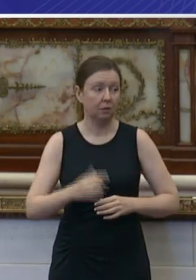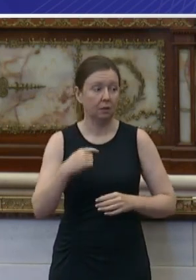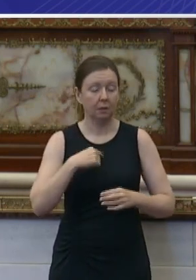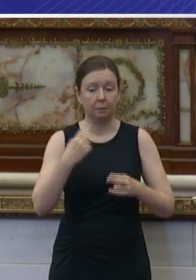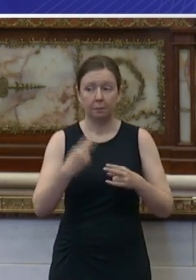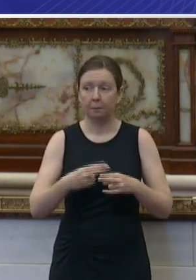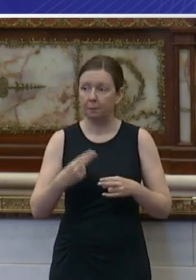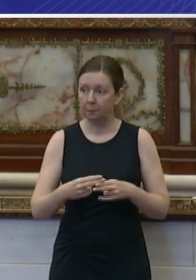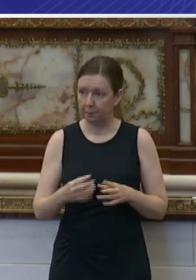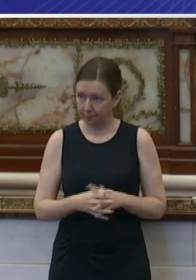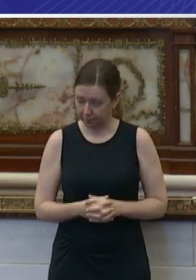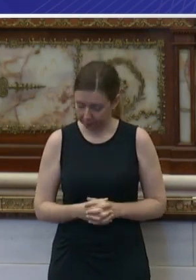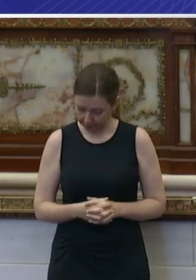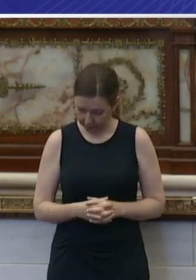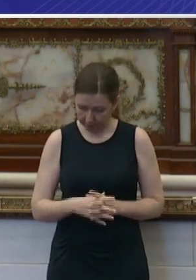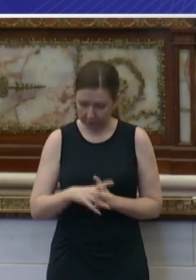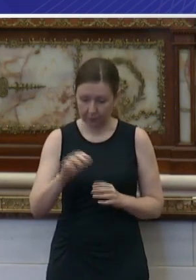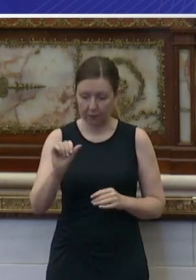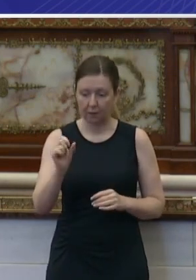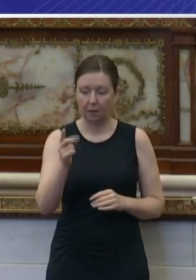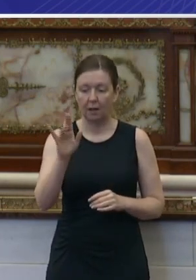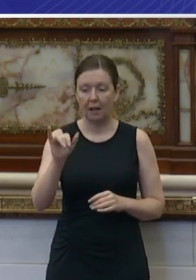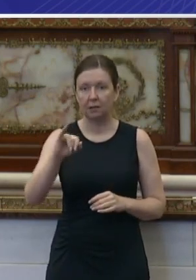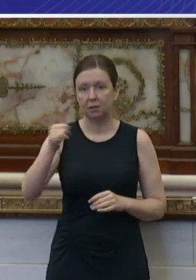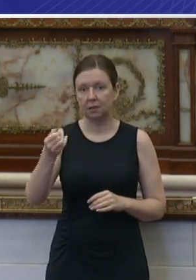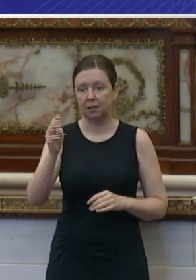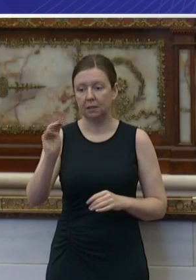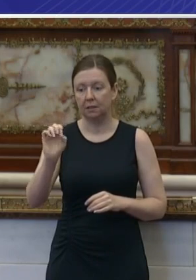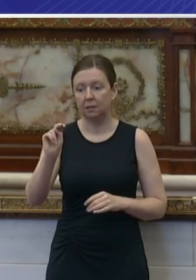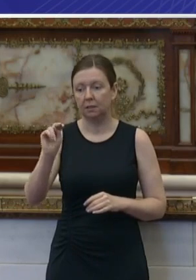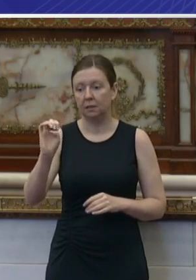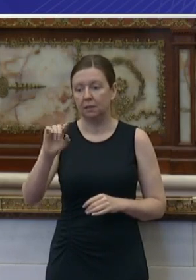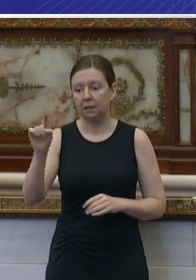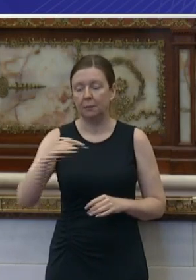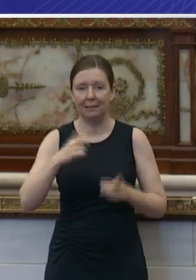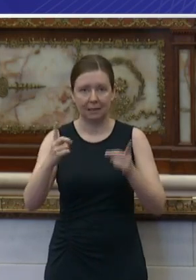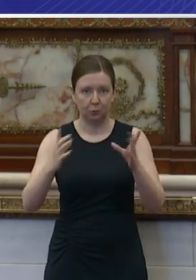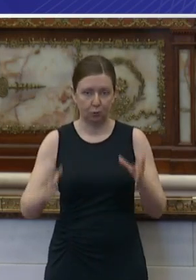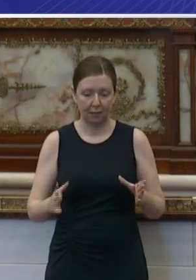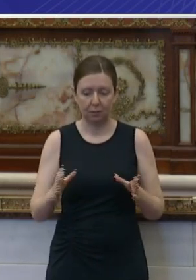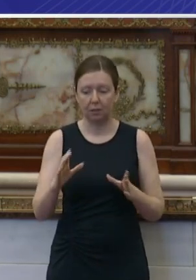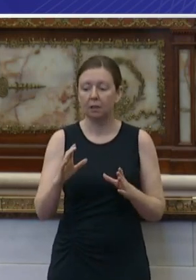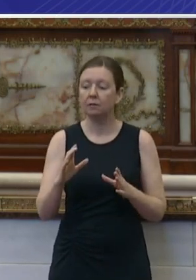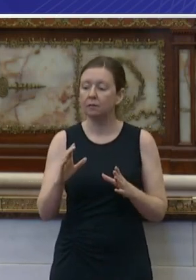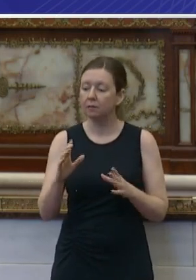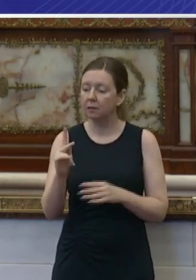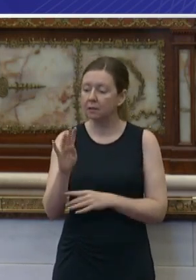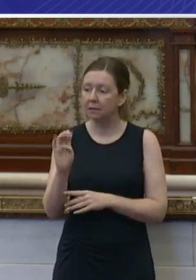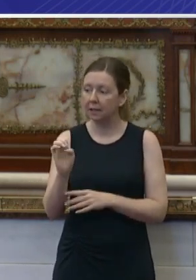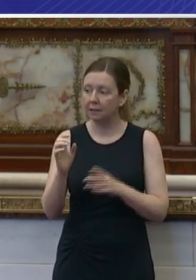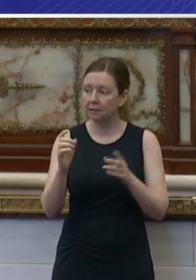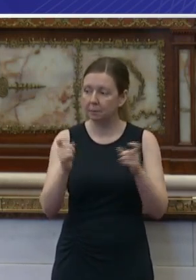name is Ashley Jimenez. I am the Director of Case Management and Social Services at Center